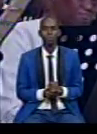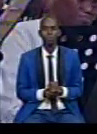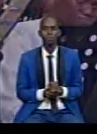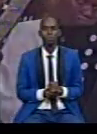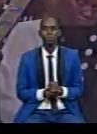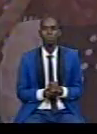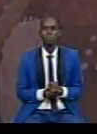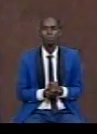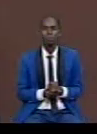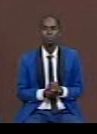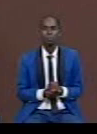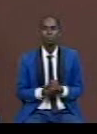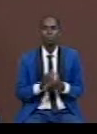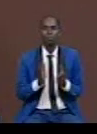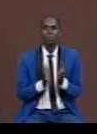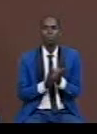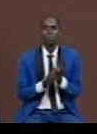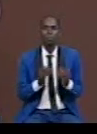the Lord.